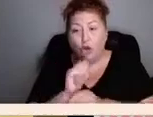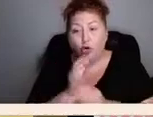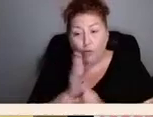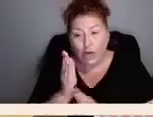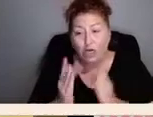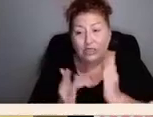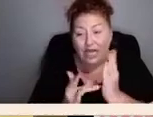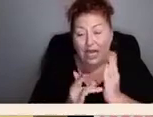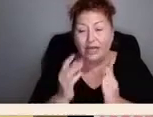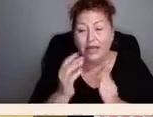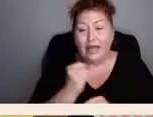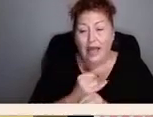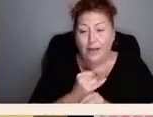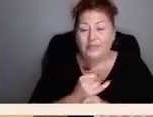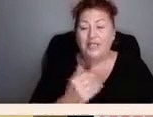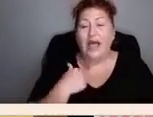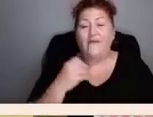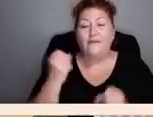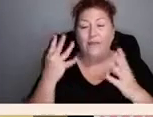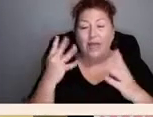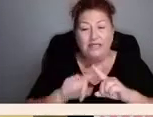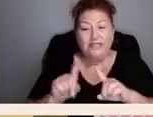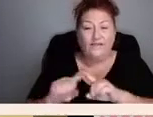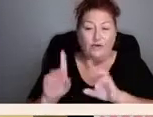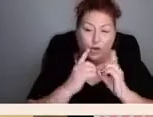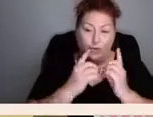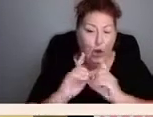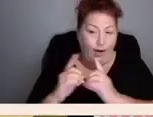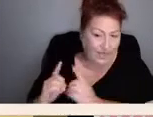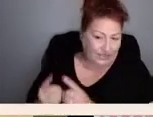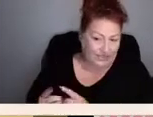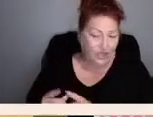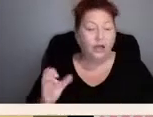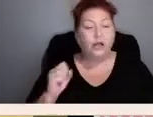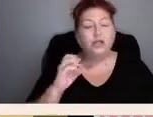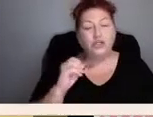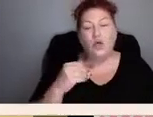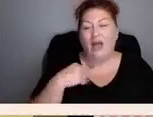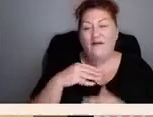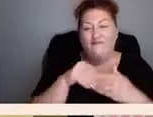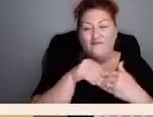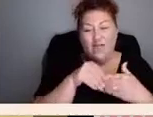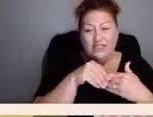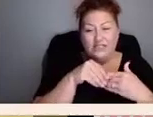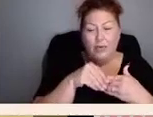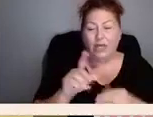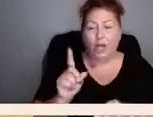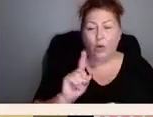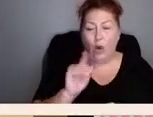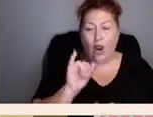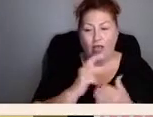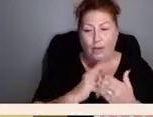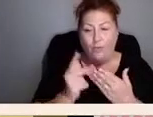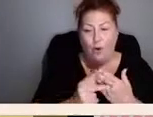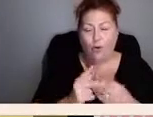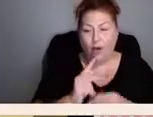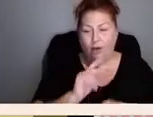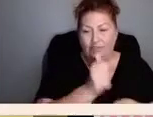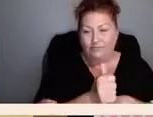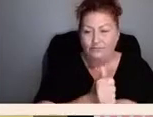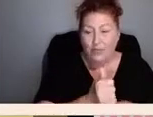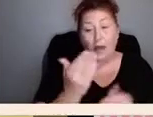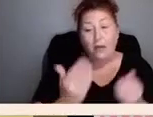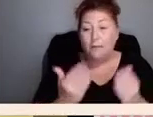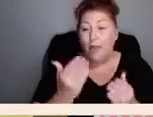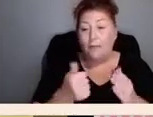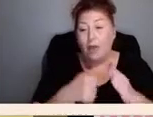campus, that there are lots of different departments. So there's flexibility in where the program lives. It